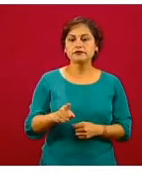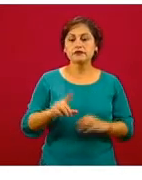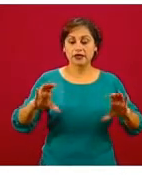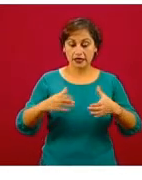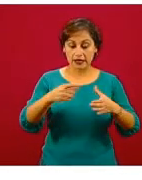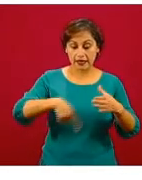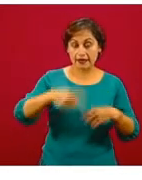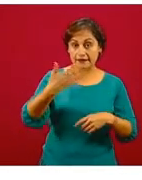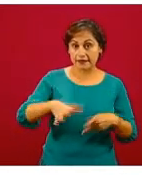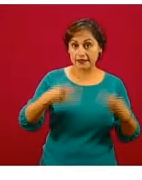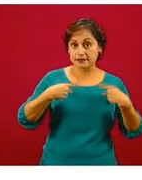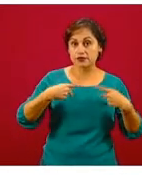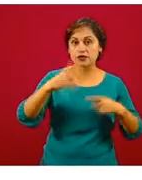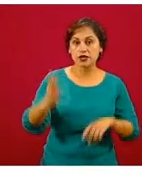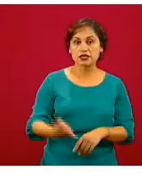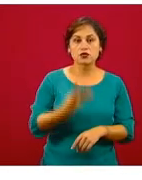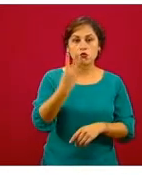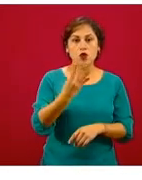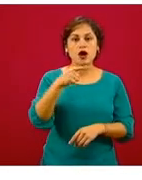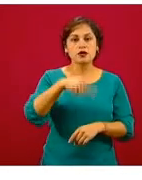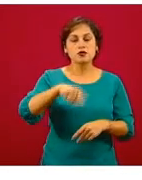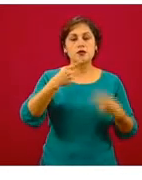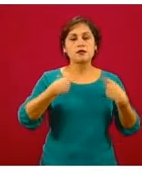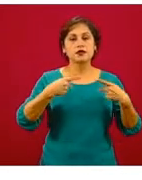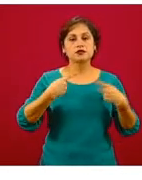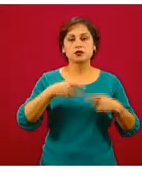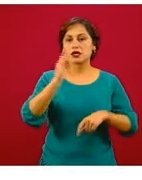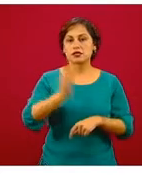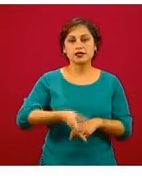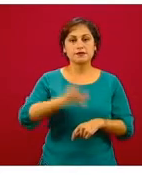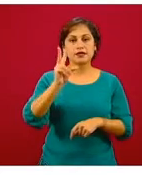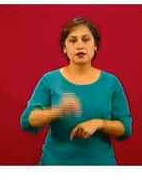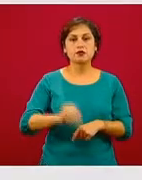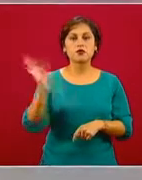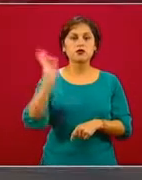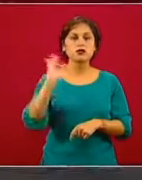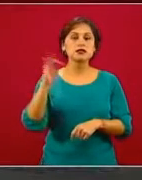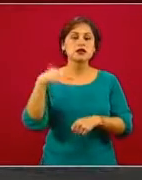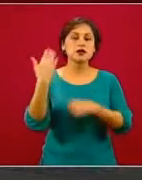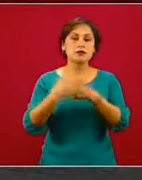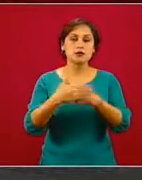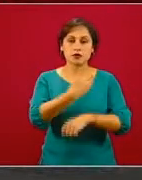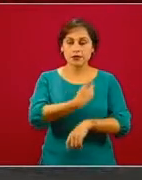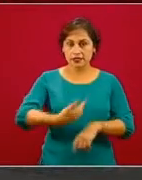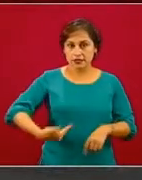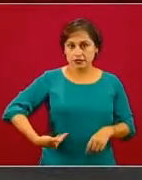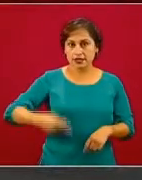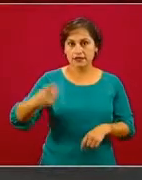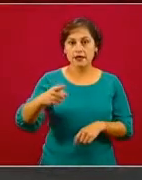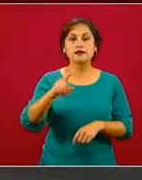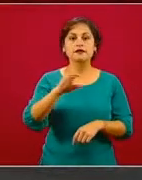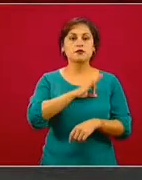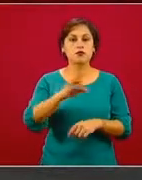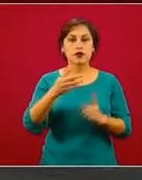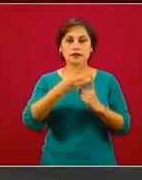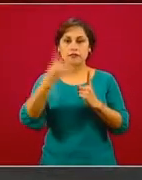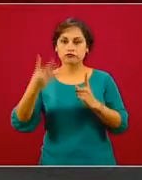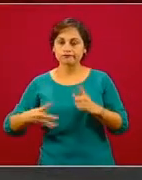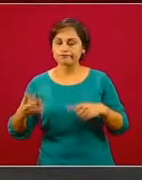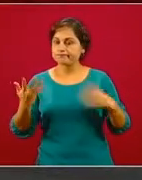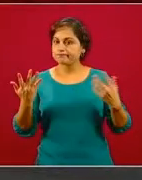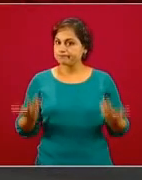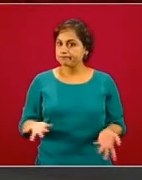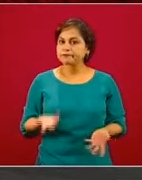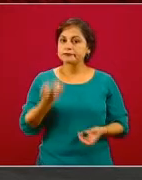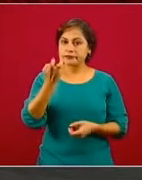And 4 out of every 10 people would not like it if a gay or lesbian person were elected to be president of the